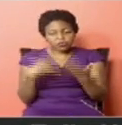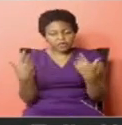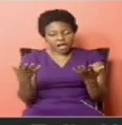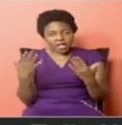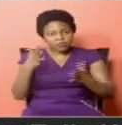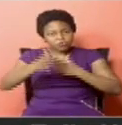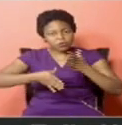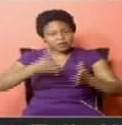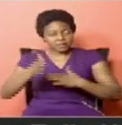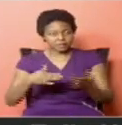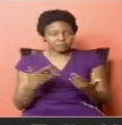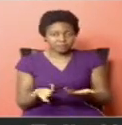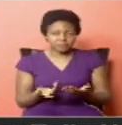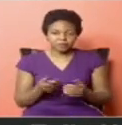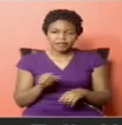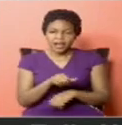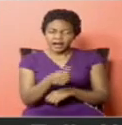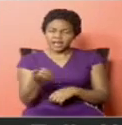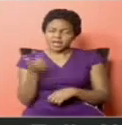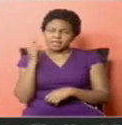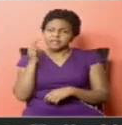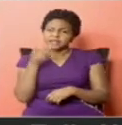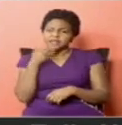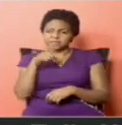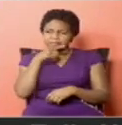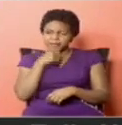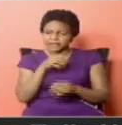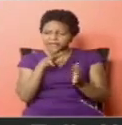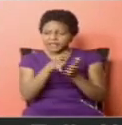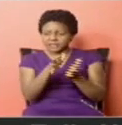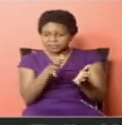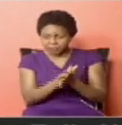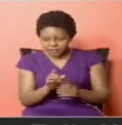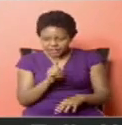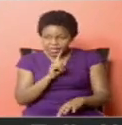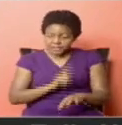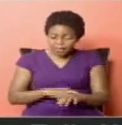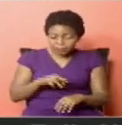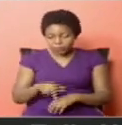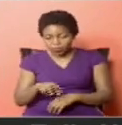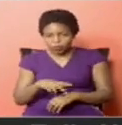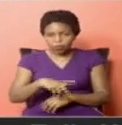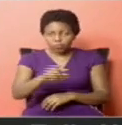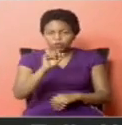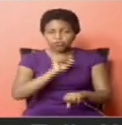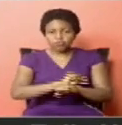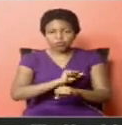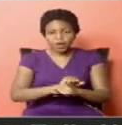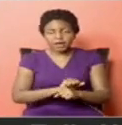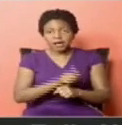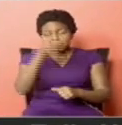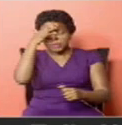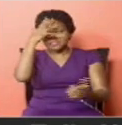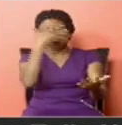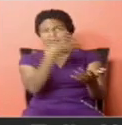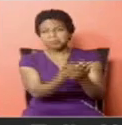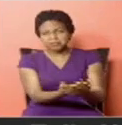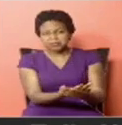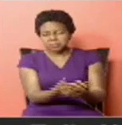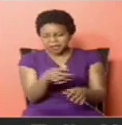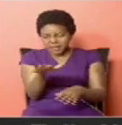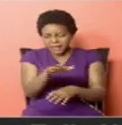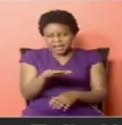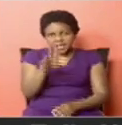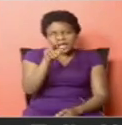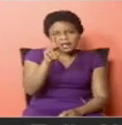broken. Another deaf man explained that on his way to work, he was arrested by the police around